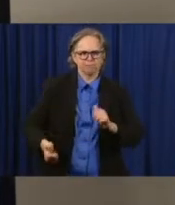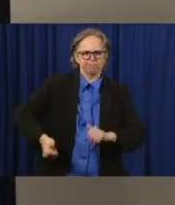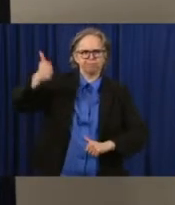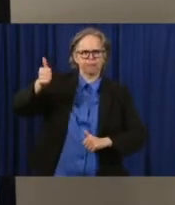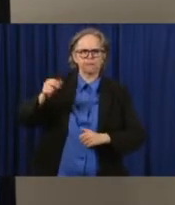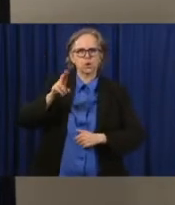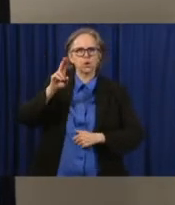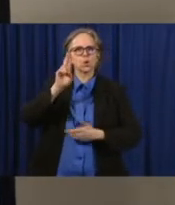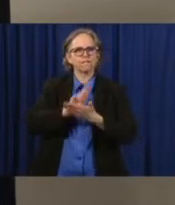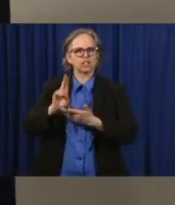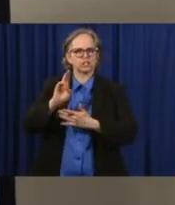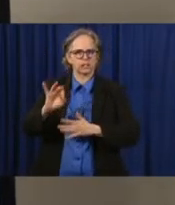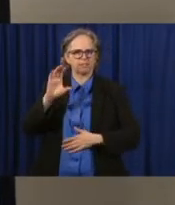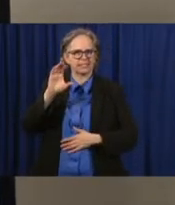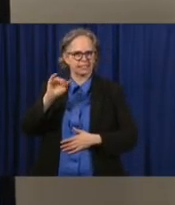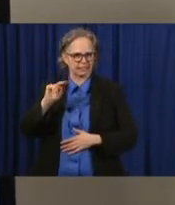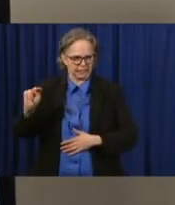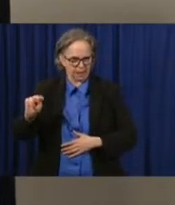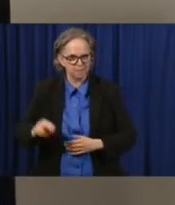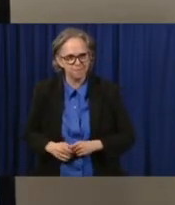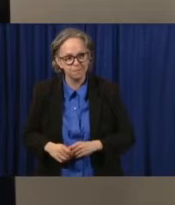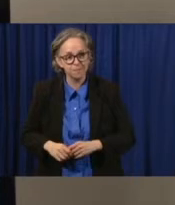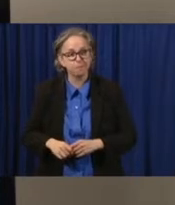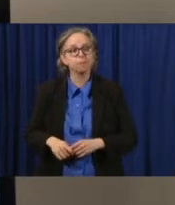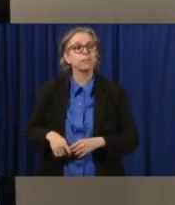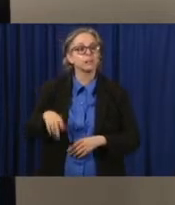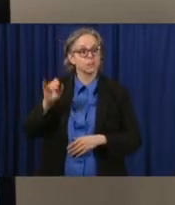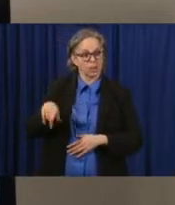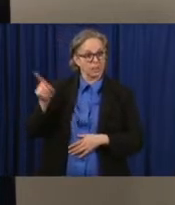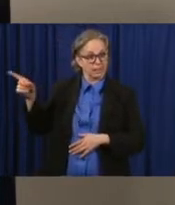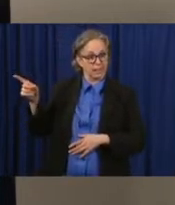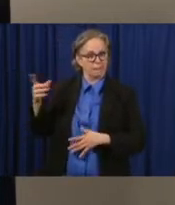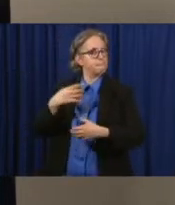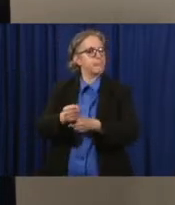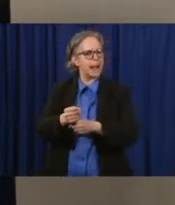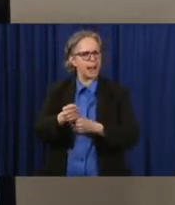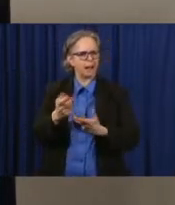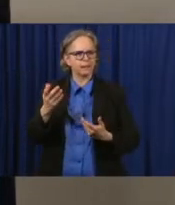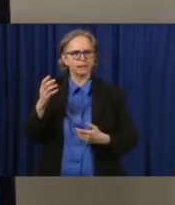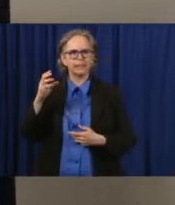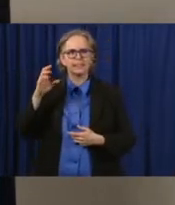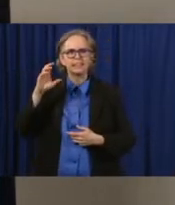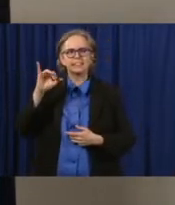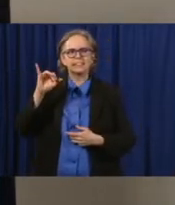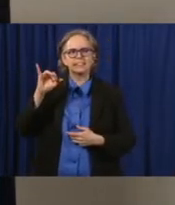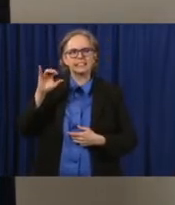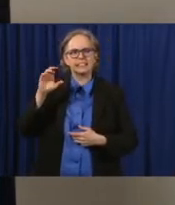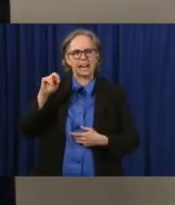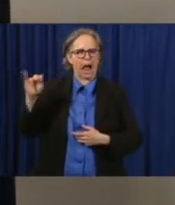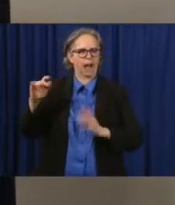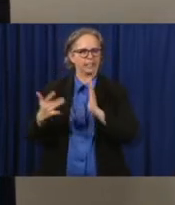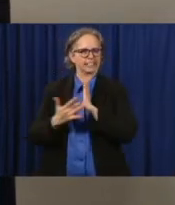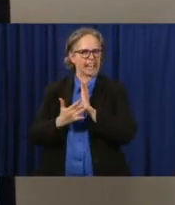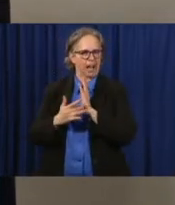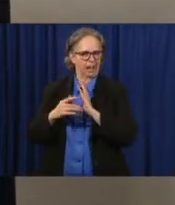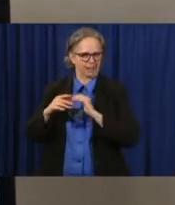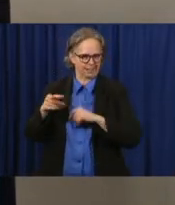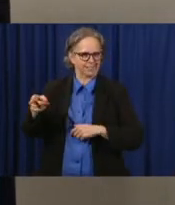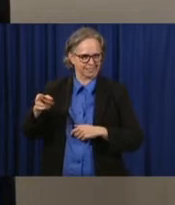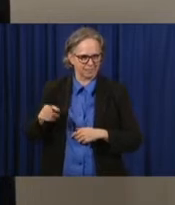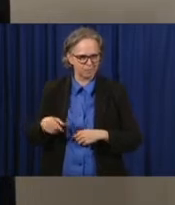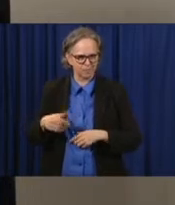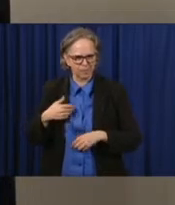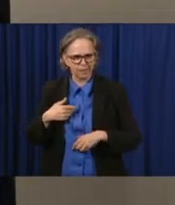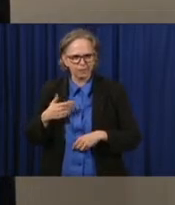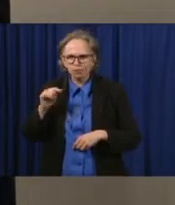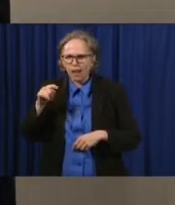was actually made by Mike Venerable at Cincinnati Tech, Cincy Tech, and he was trying to find a picture way to